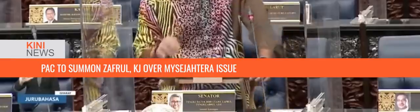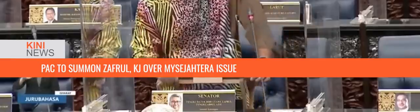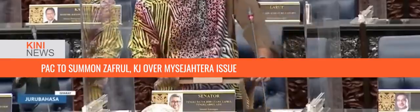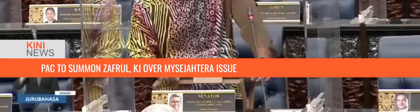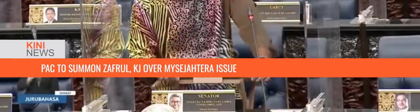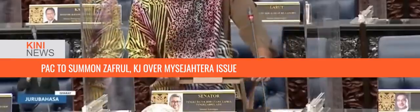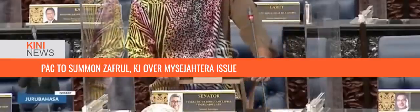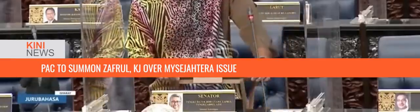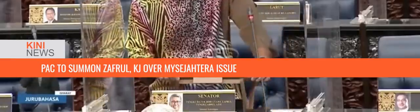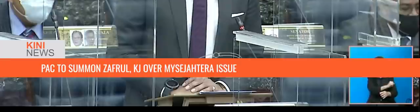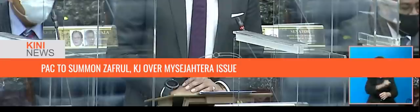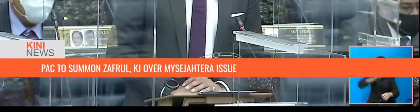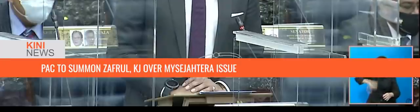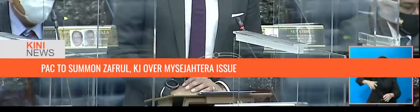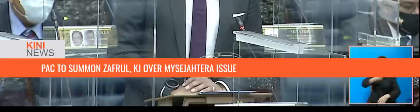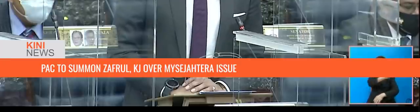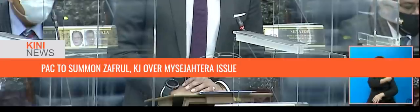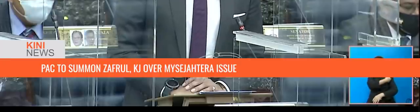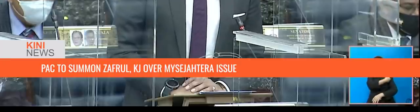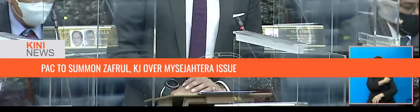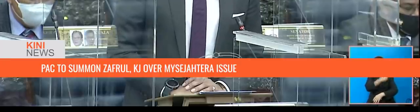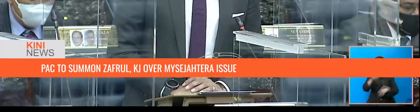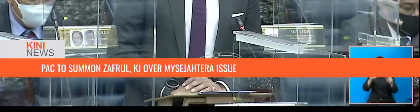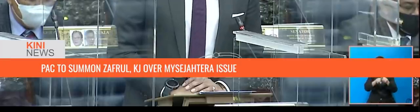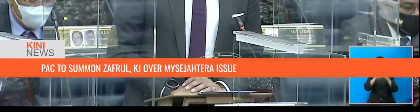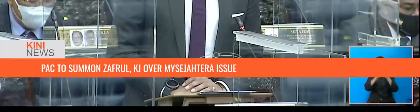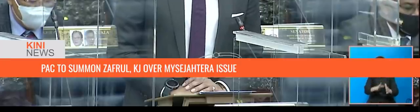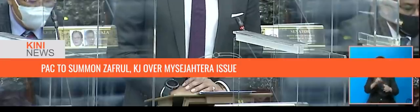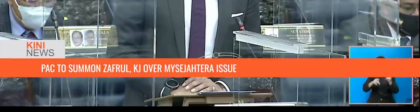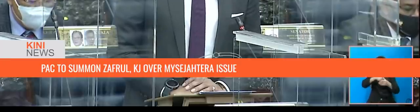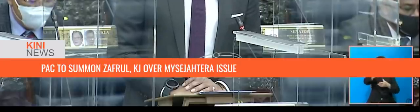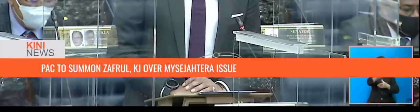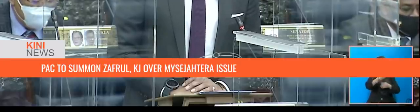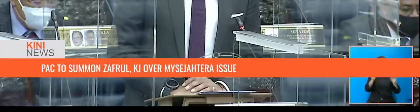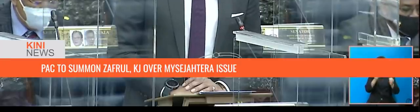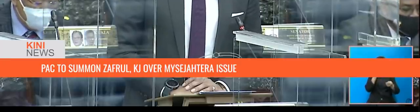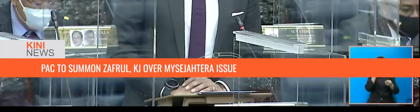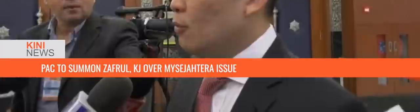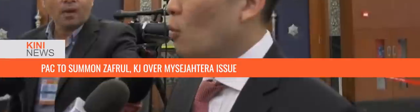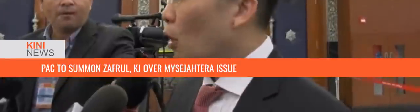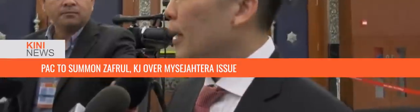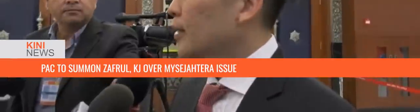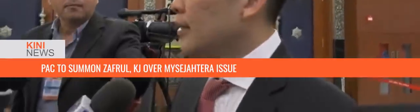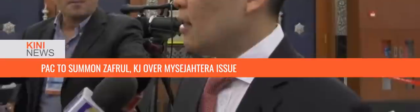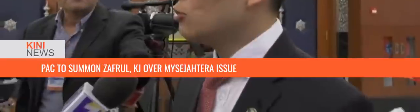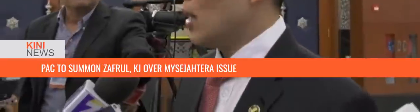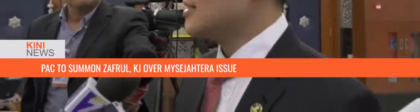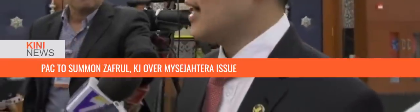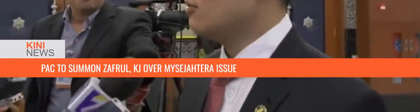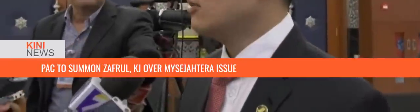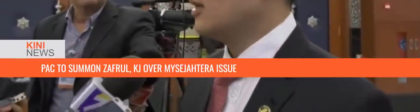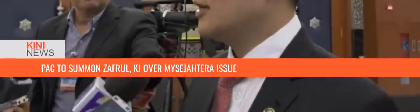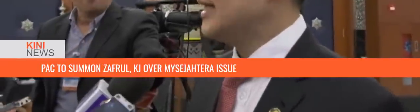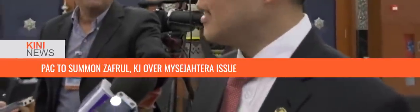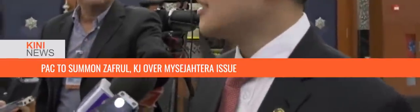Aziz and Health Minister Khairy Jamaluddin over the government's plans for the MySejahtera application. In a statement today,